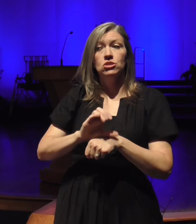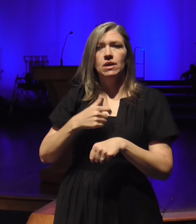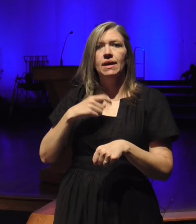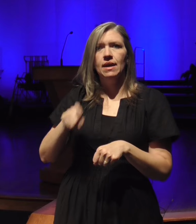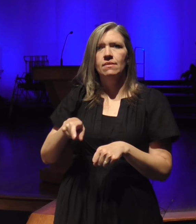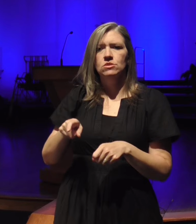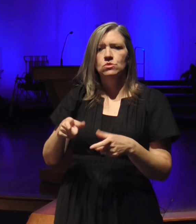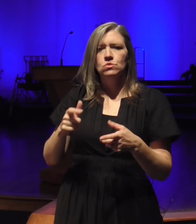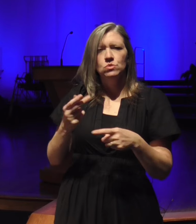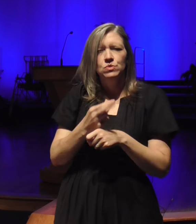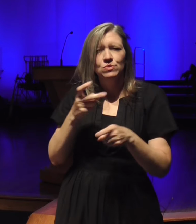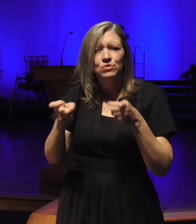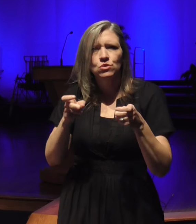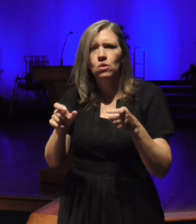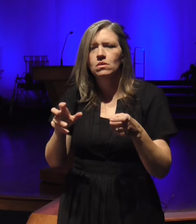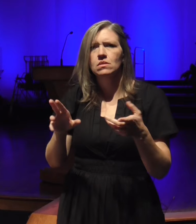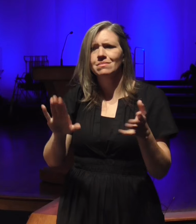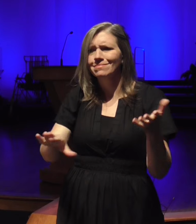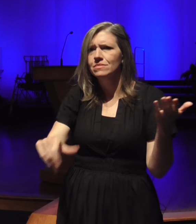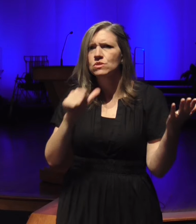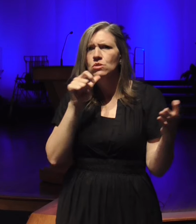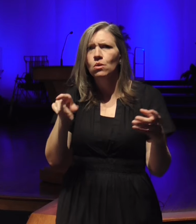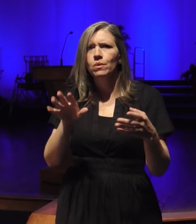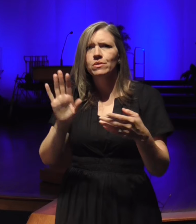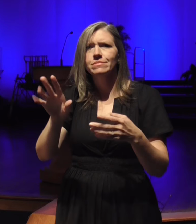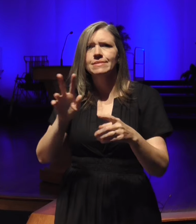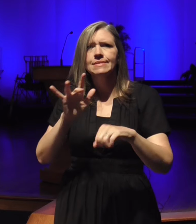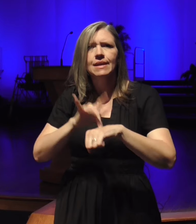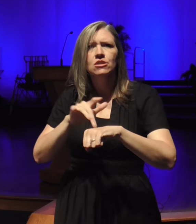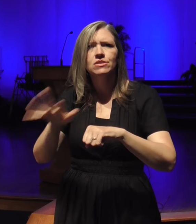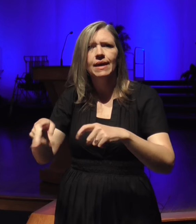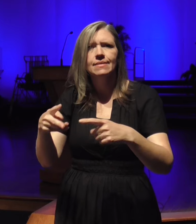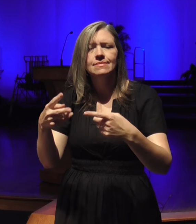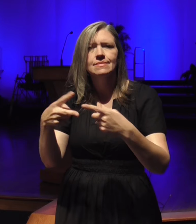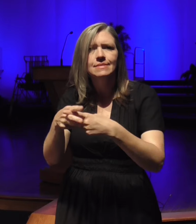everyday lives. As a spiritual leader here at Mile High Church, I have to exercise control.